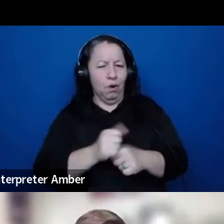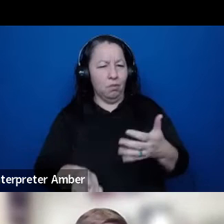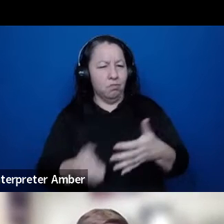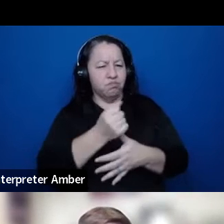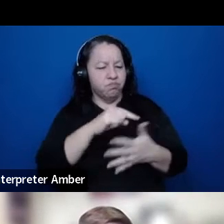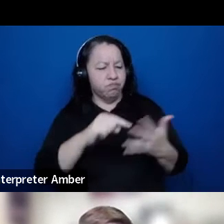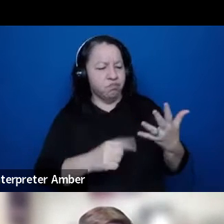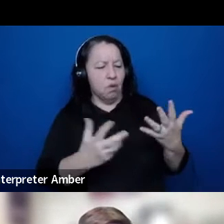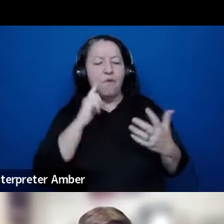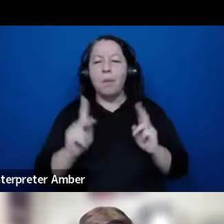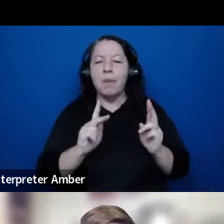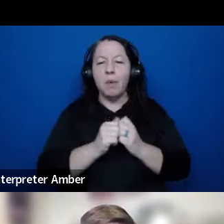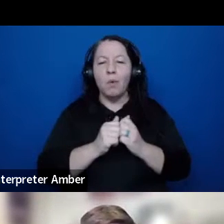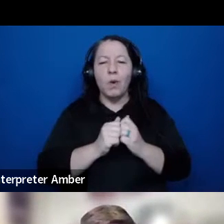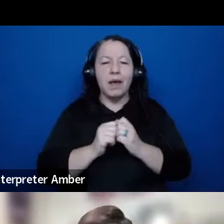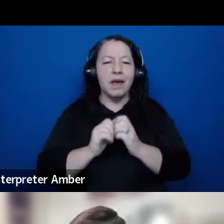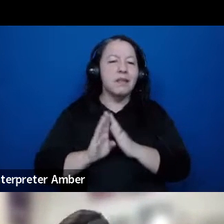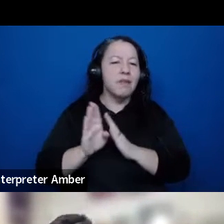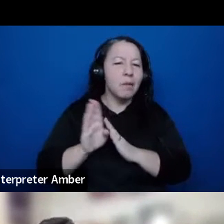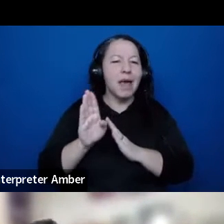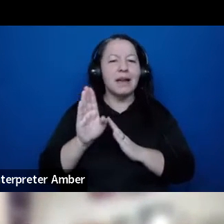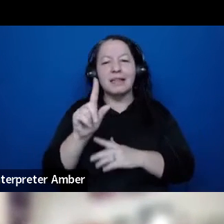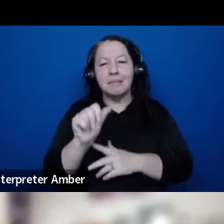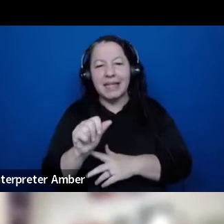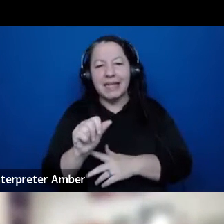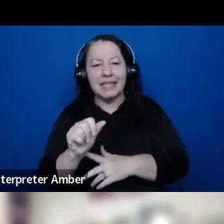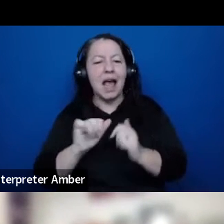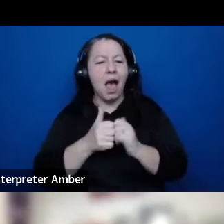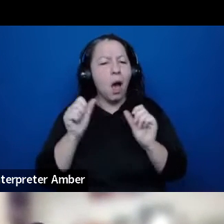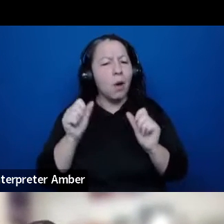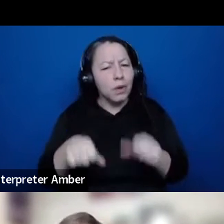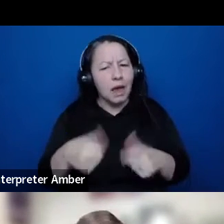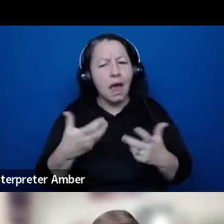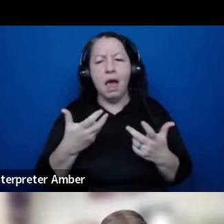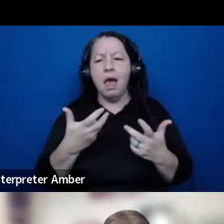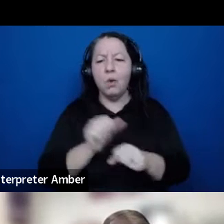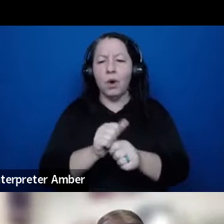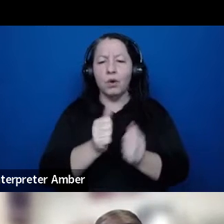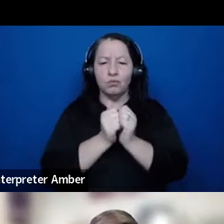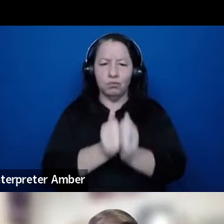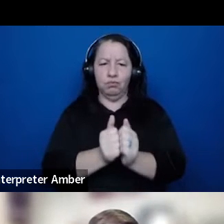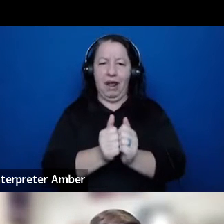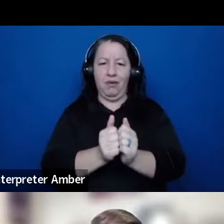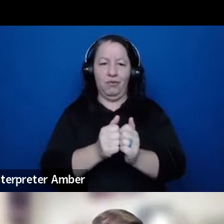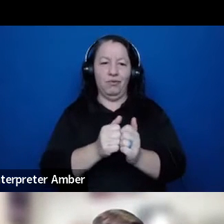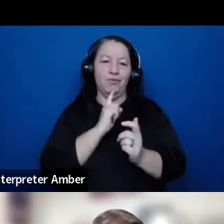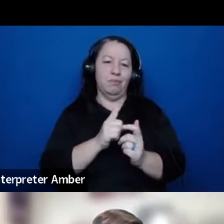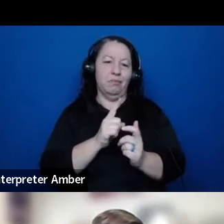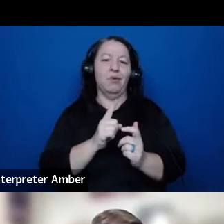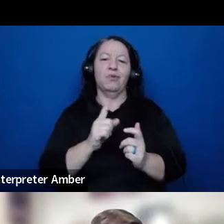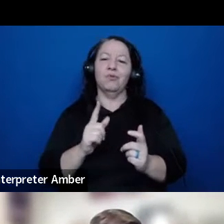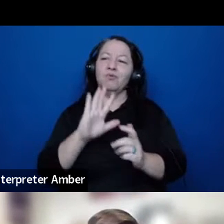developmental disabilities, and how we can all work together to make lives better in Iowa